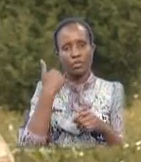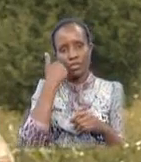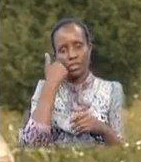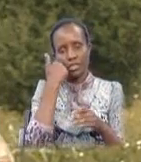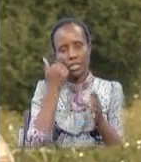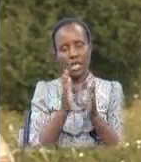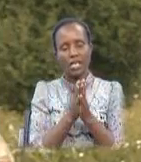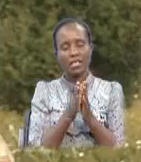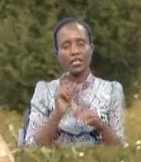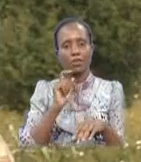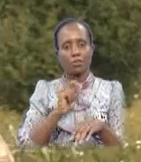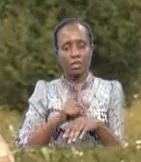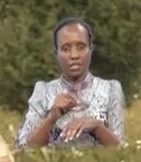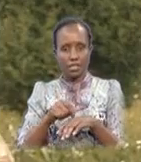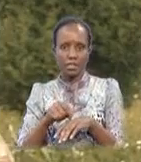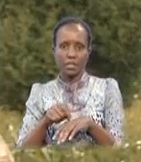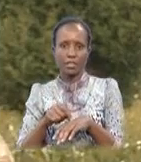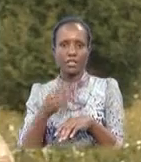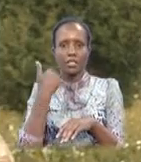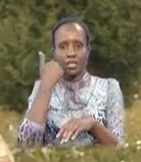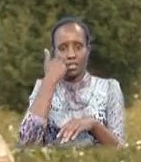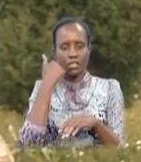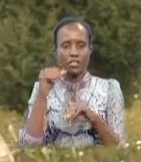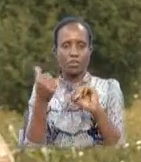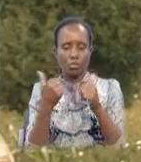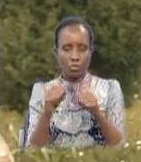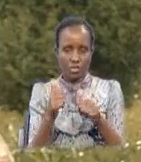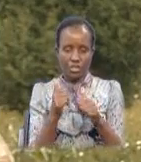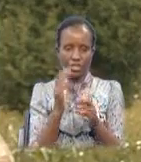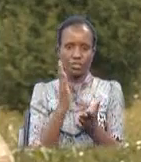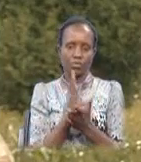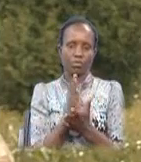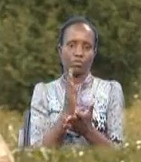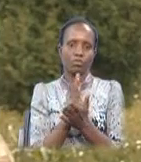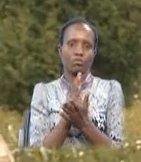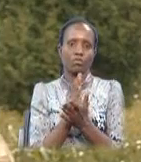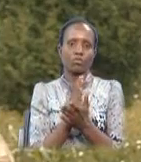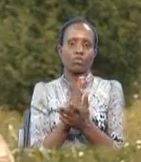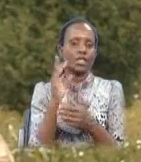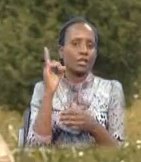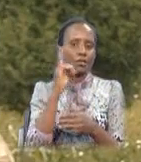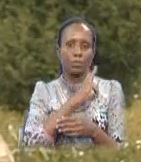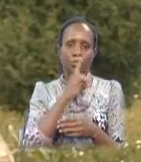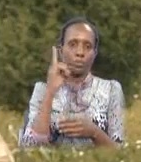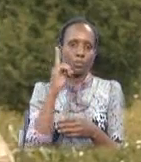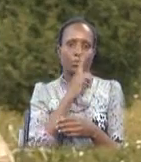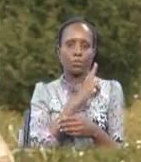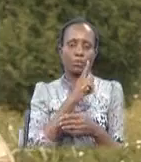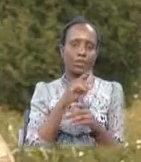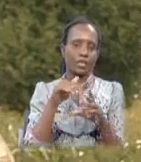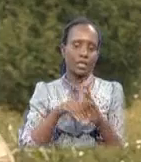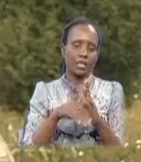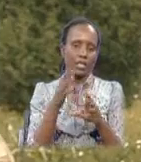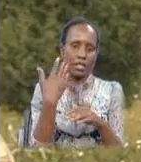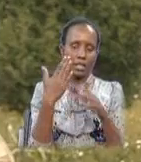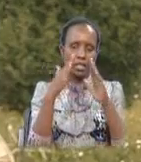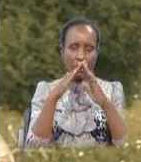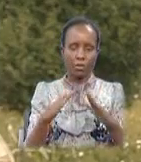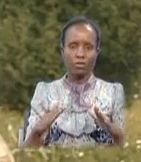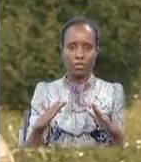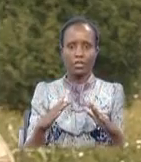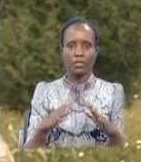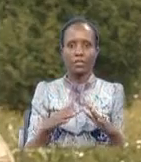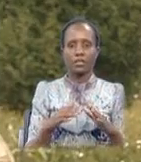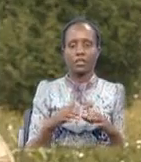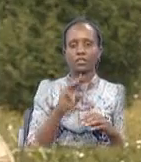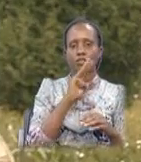pests. The disease which is very, very dangerous in the greenhouse is